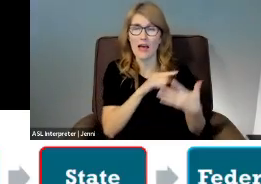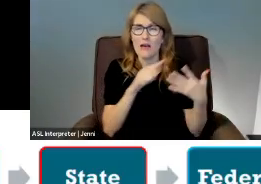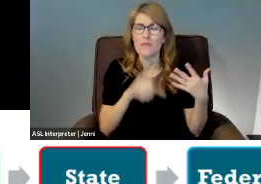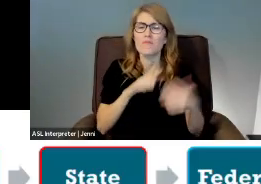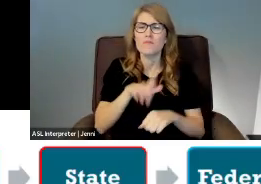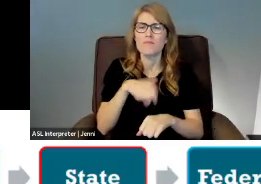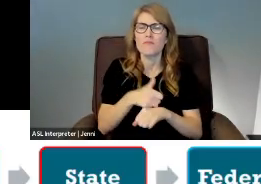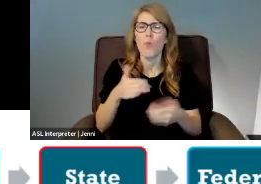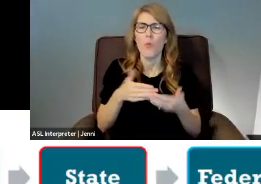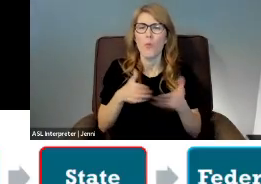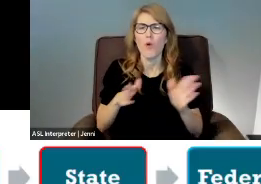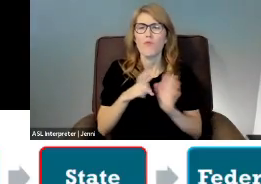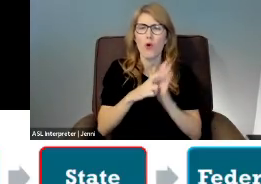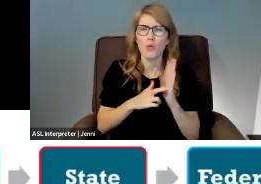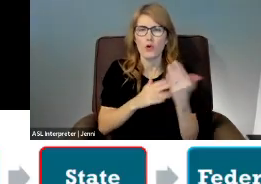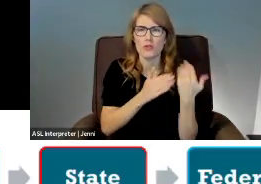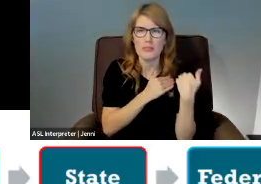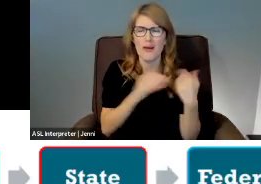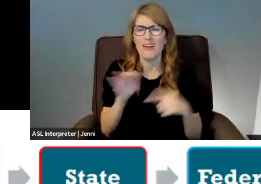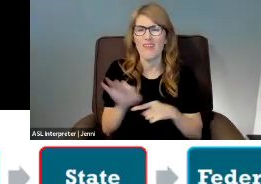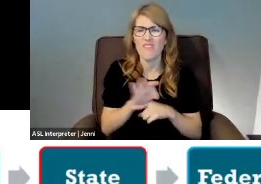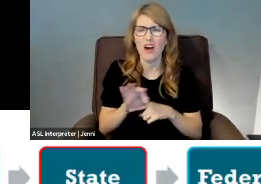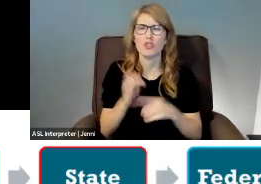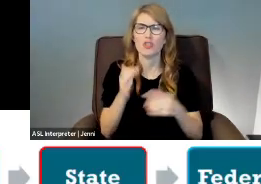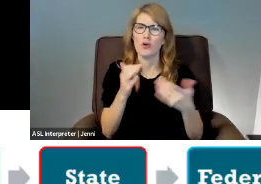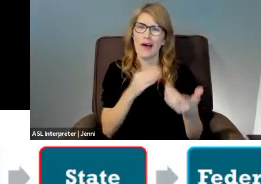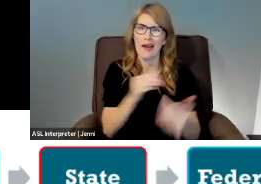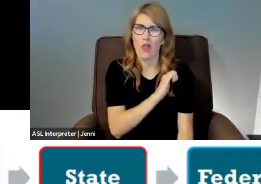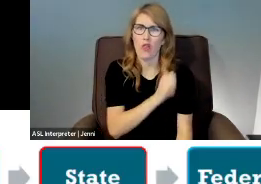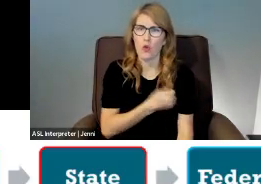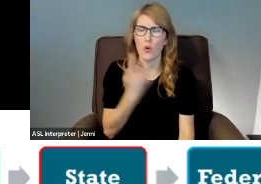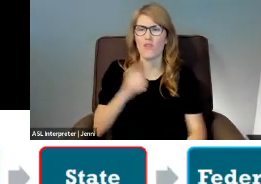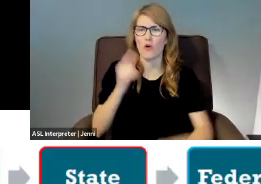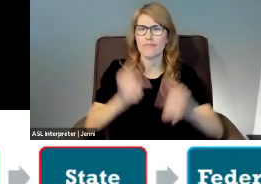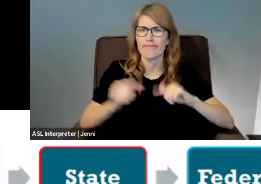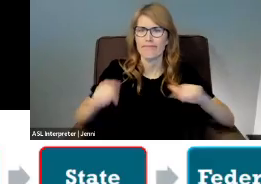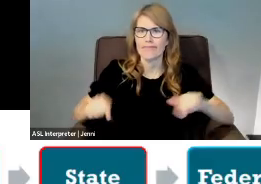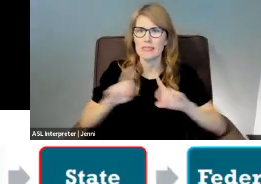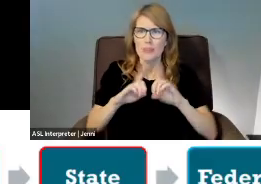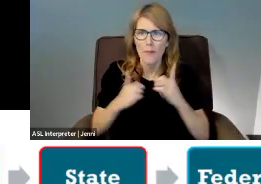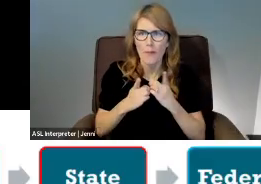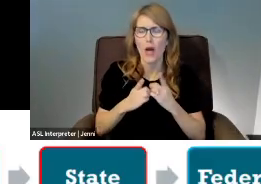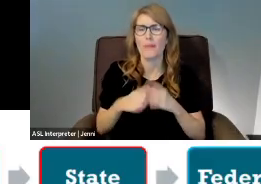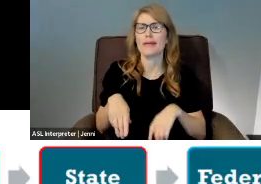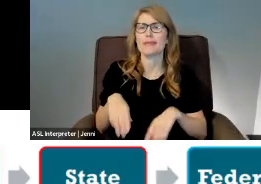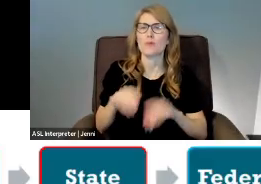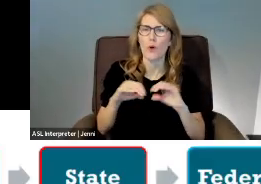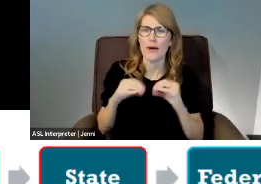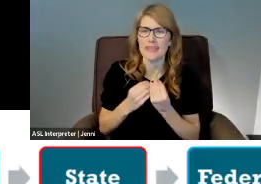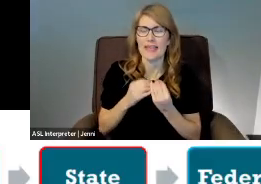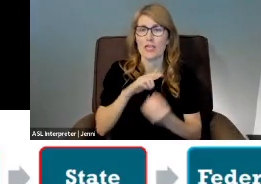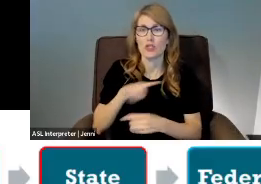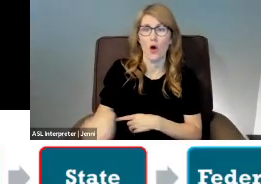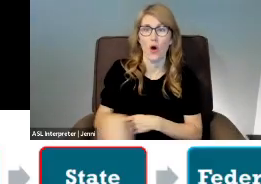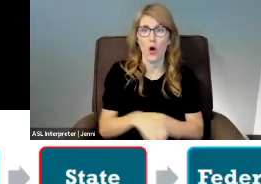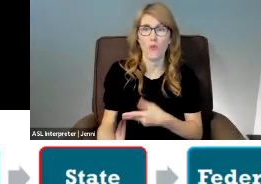roles and responsibilities, functions, and authorities of the various agencies, departments, and organizations involved in a